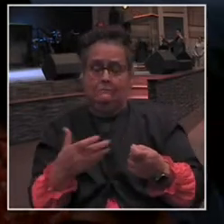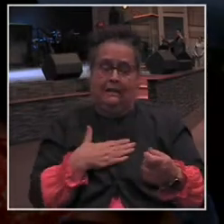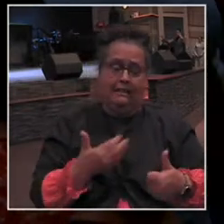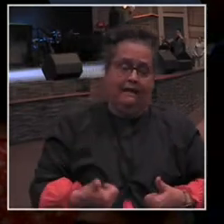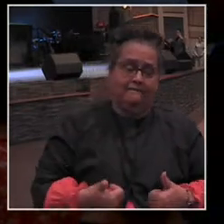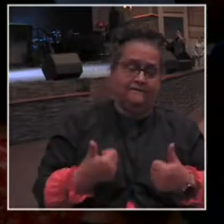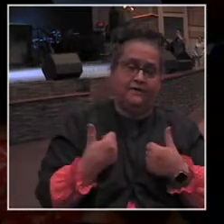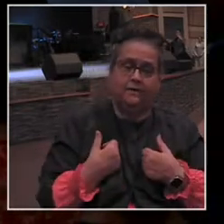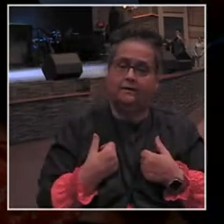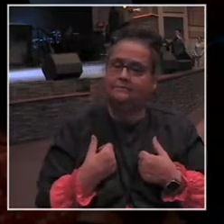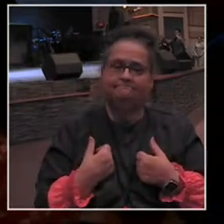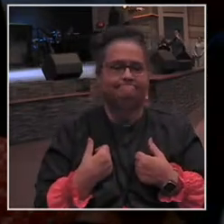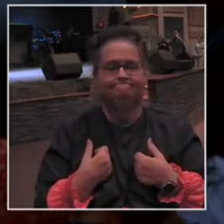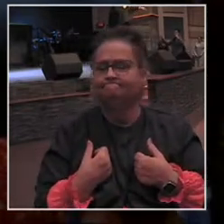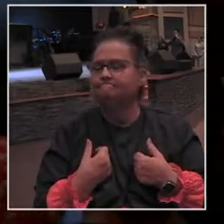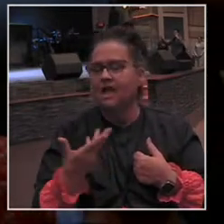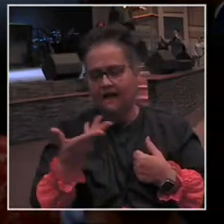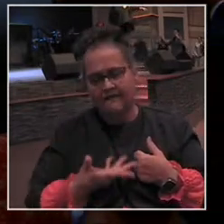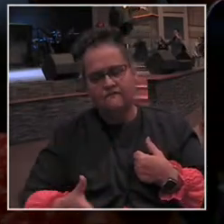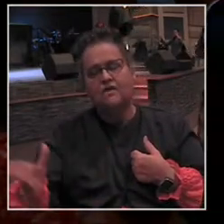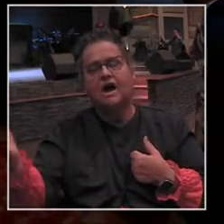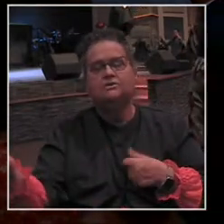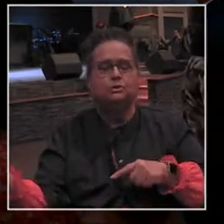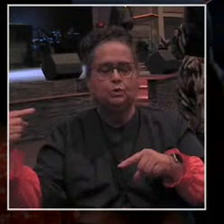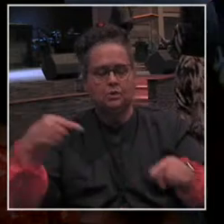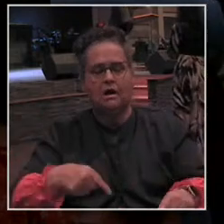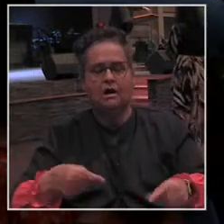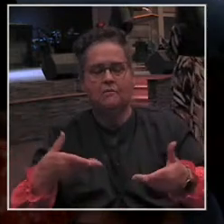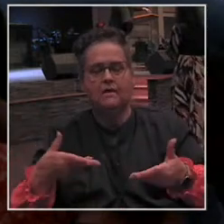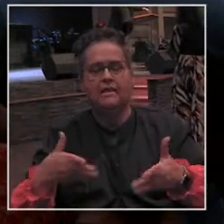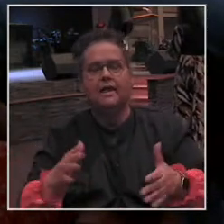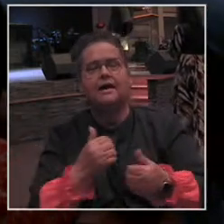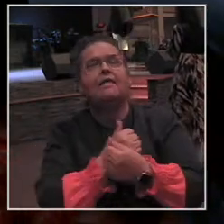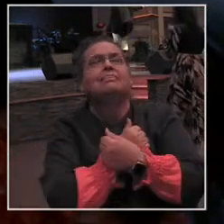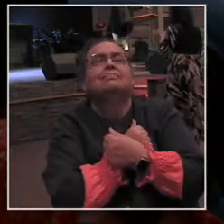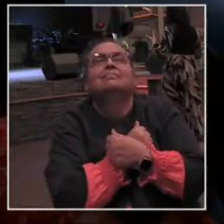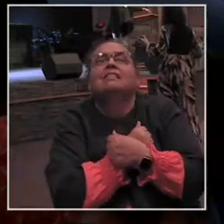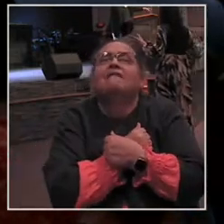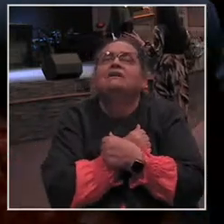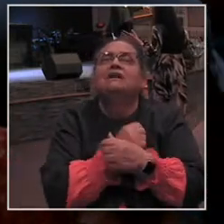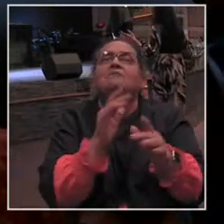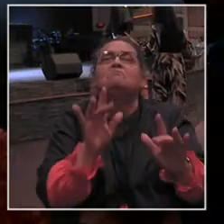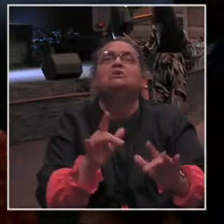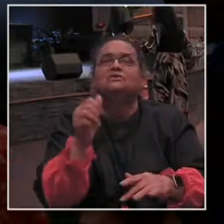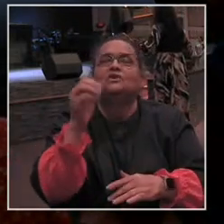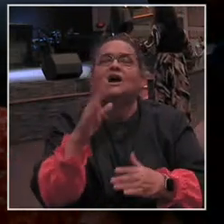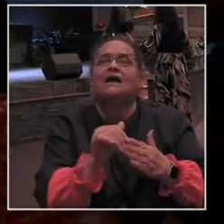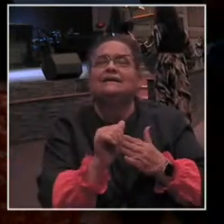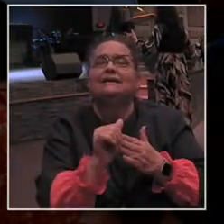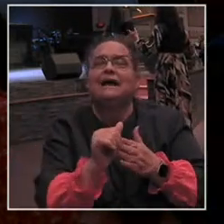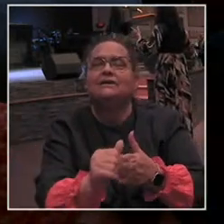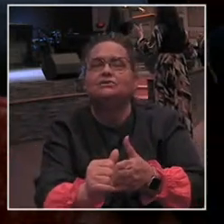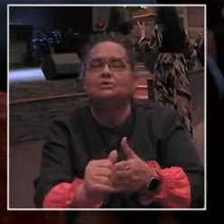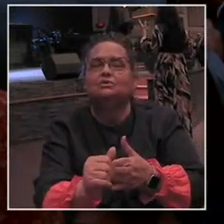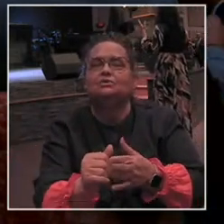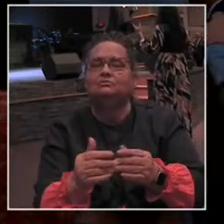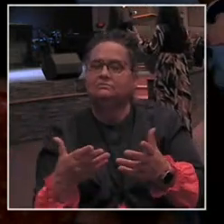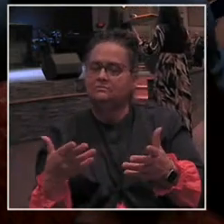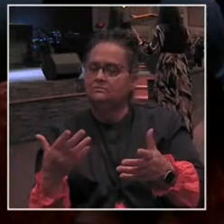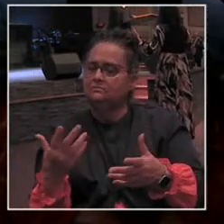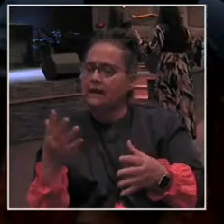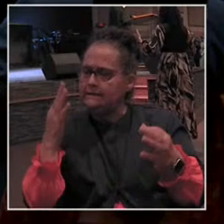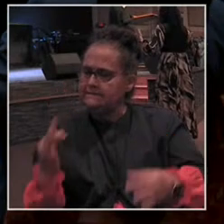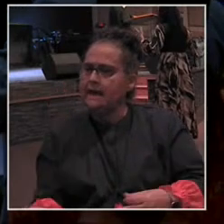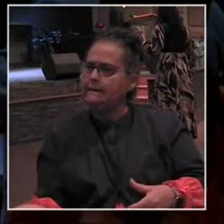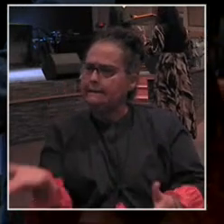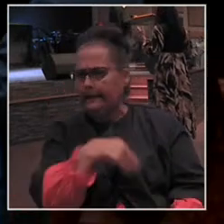life today, I invite you to this altar and let a loving and merciful God guide you and choose to get into